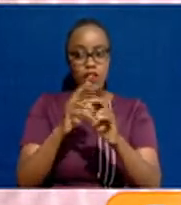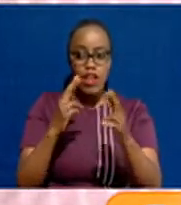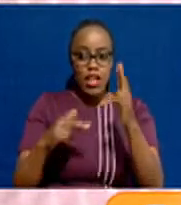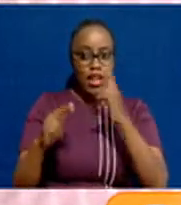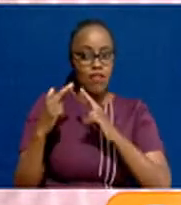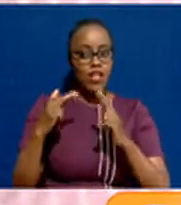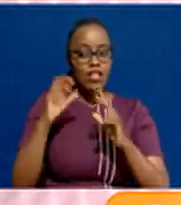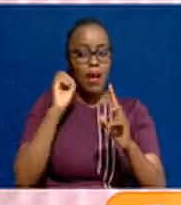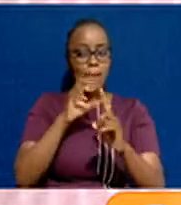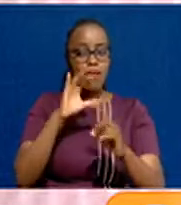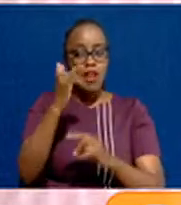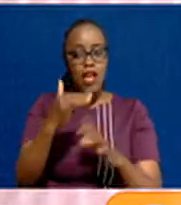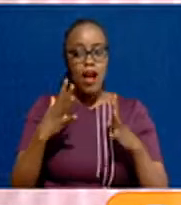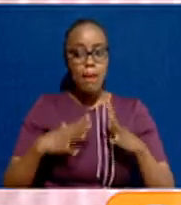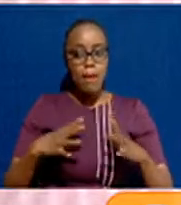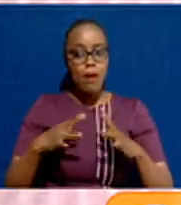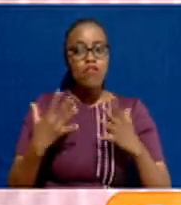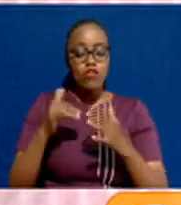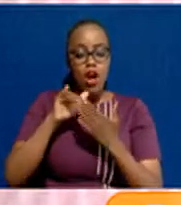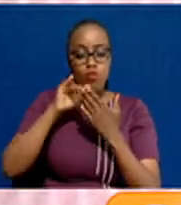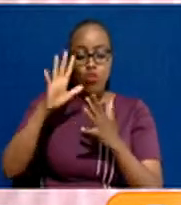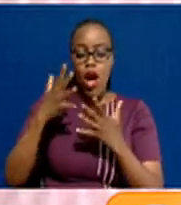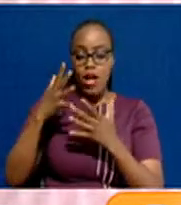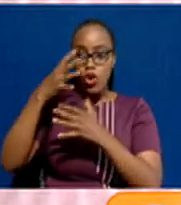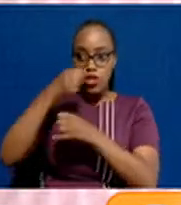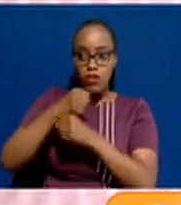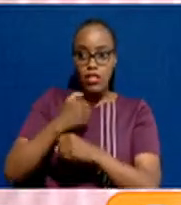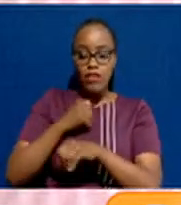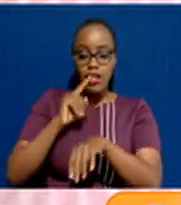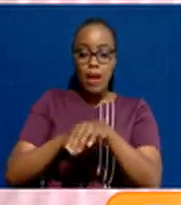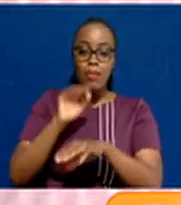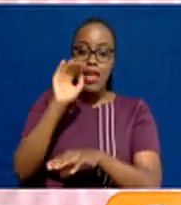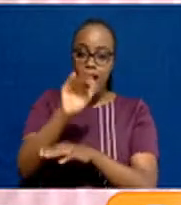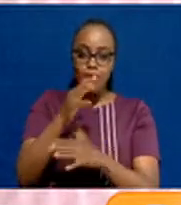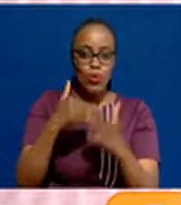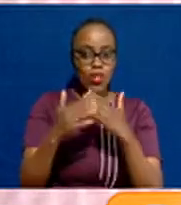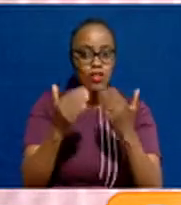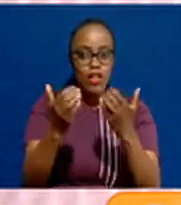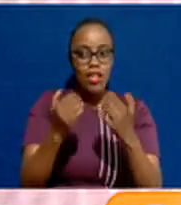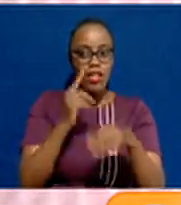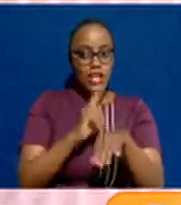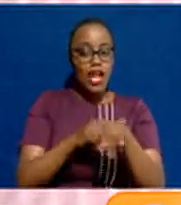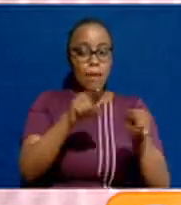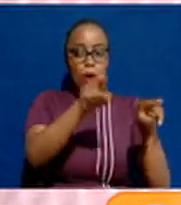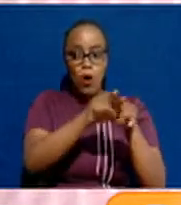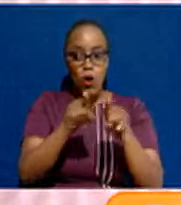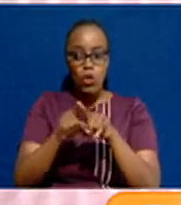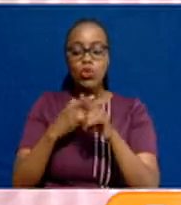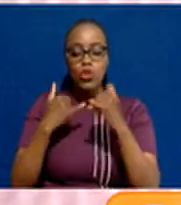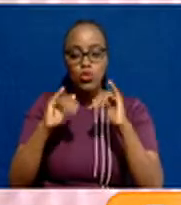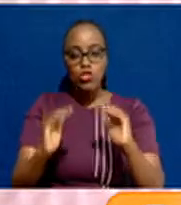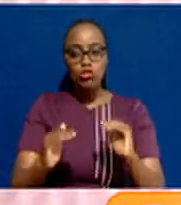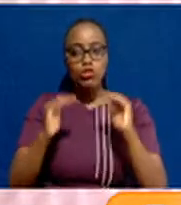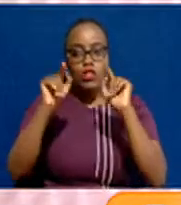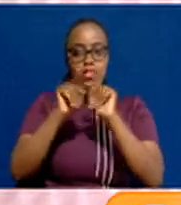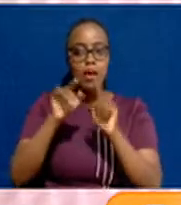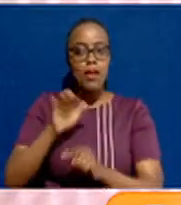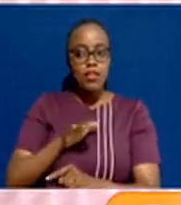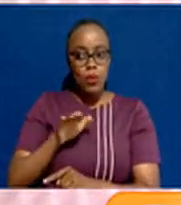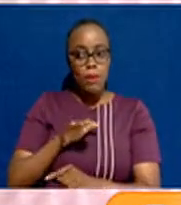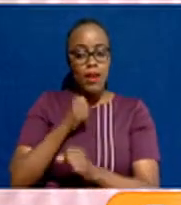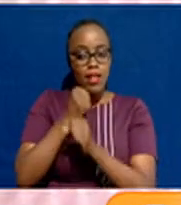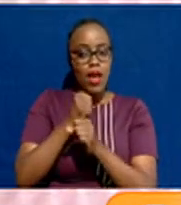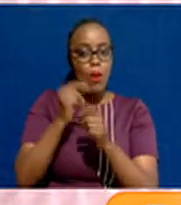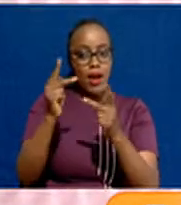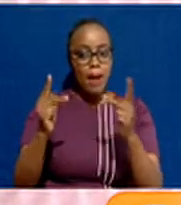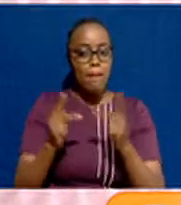mentors. Young people tend to be so much more courageous when it comes to asking for what they need. It's time we also upskilled as women in the